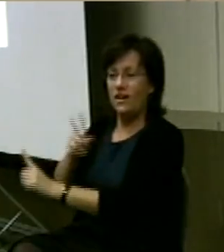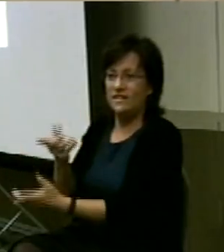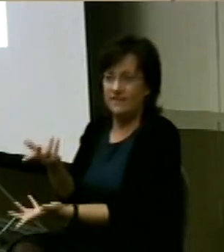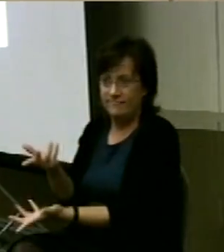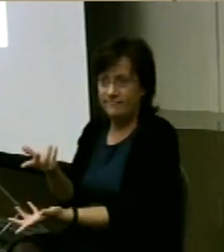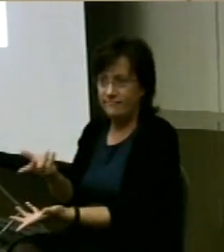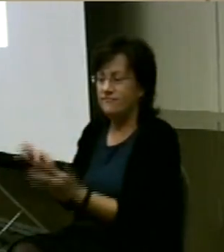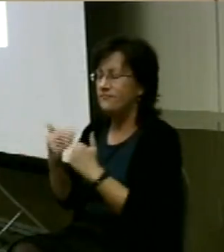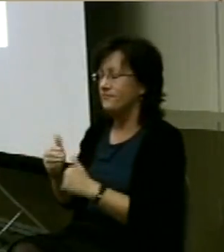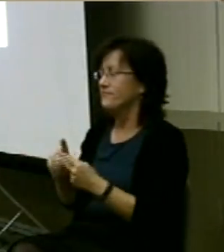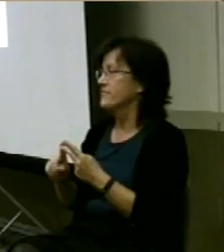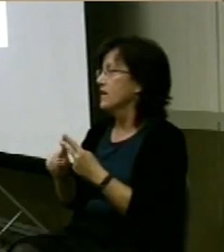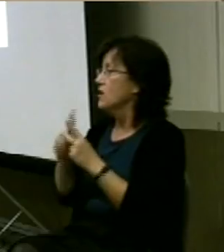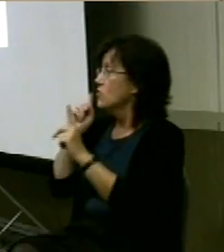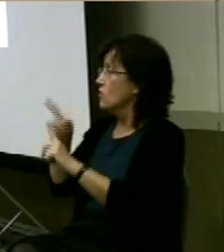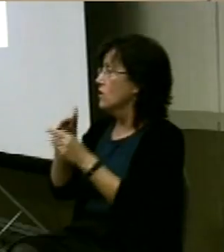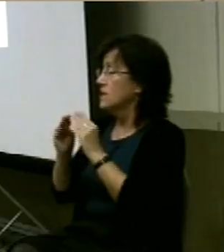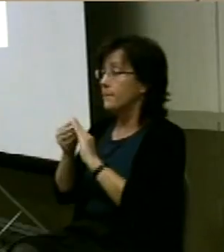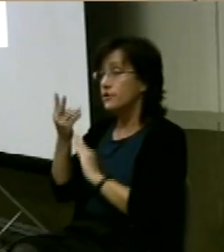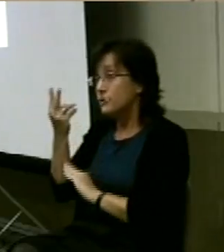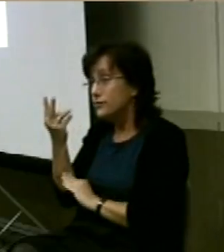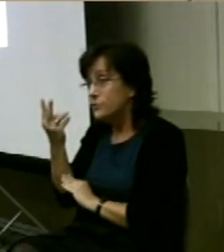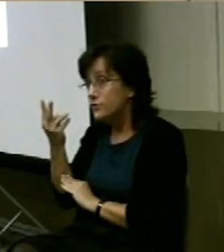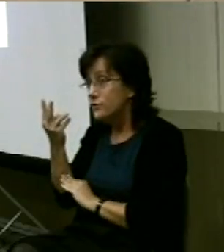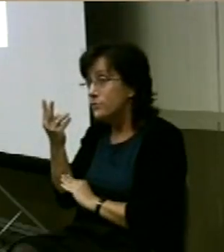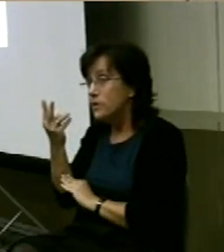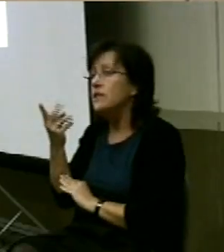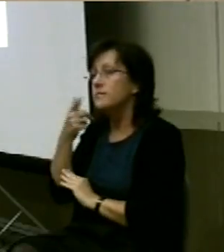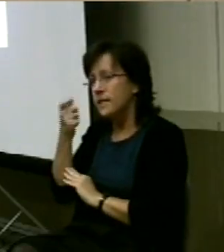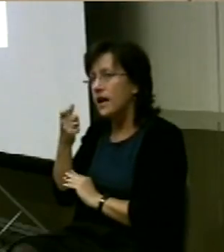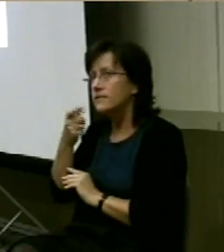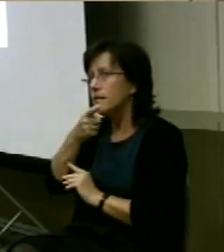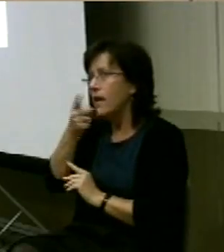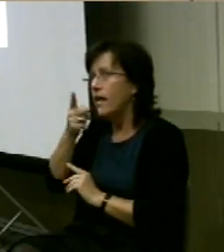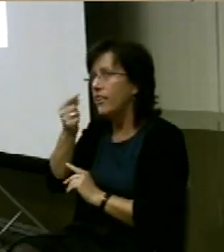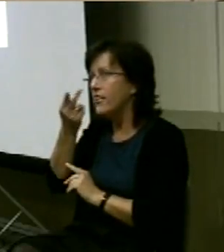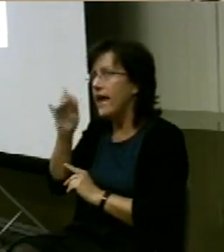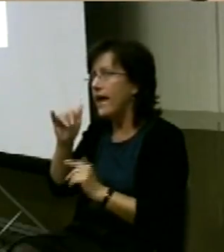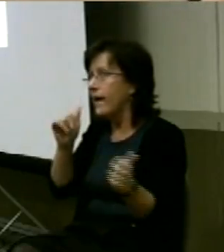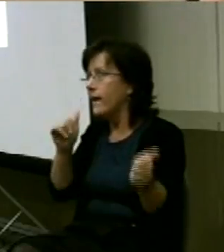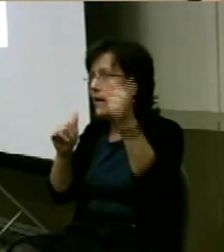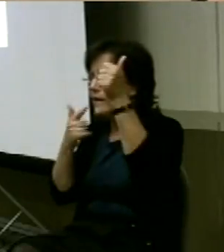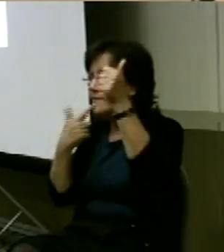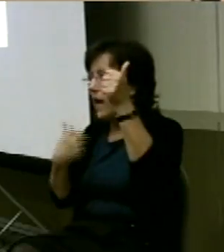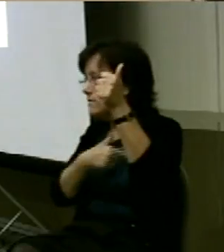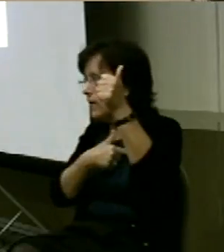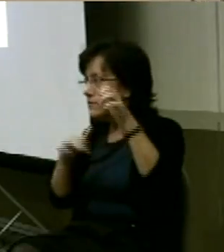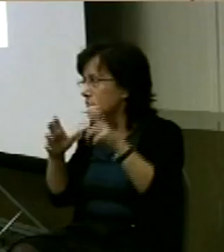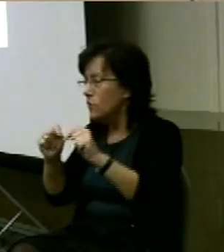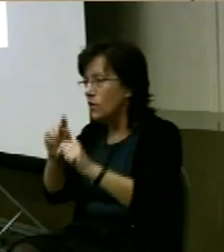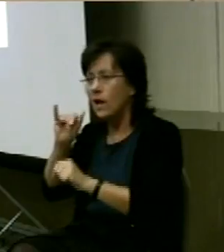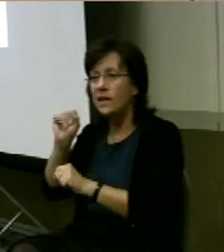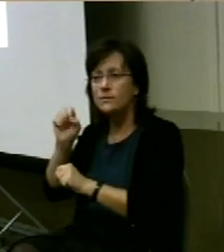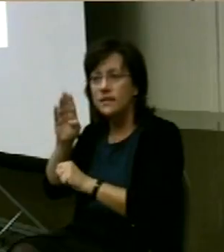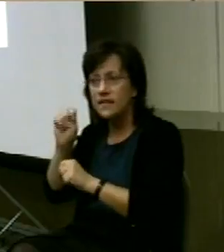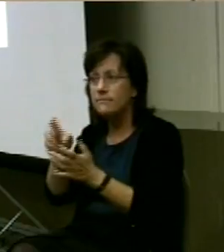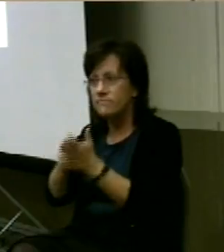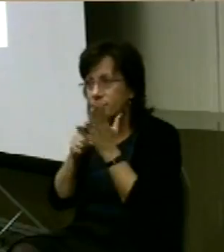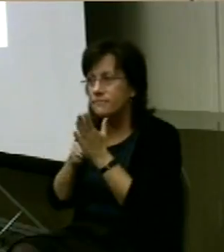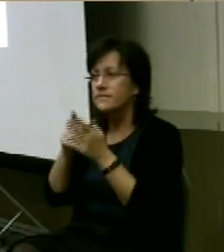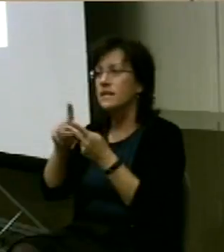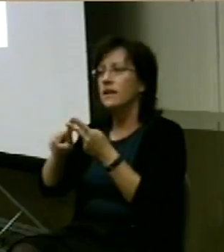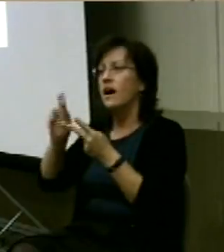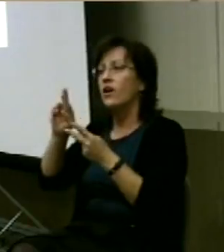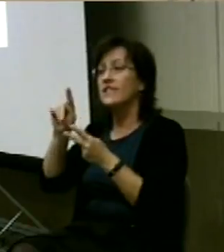The goal number 2 is because they tell us to do it. ISBE mandates it, RTI is